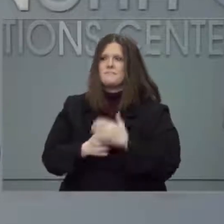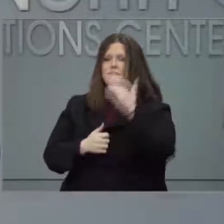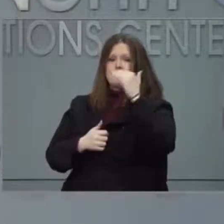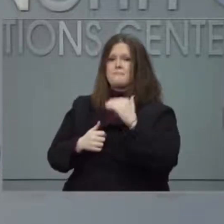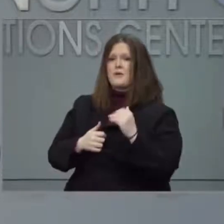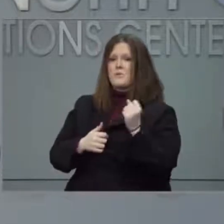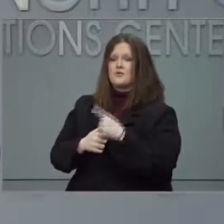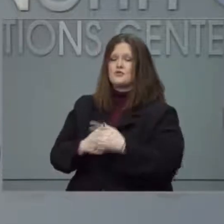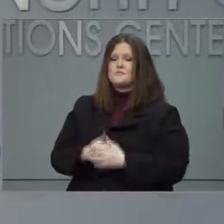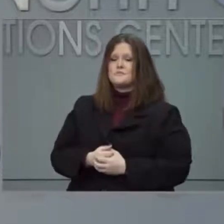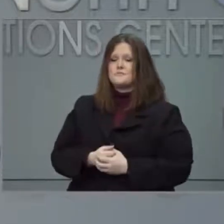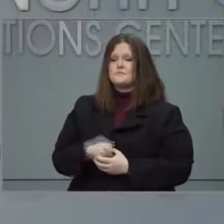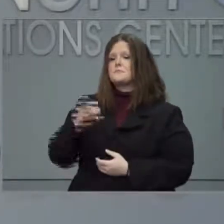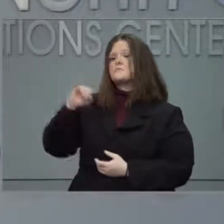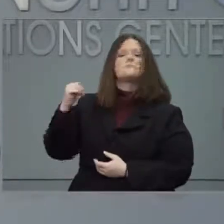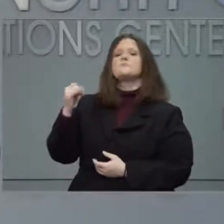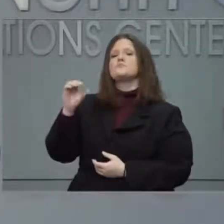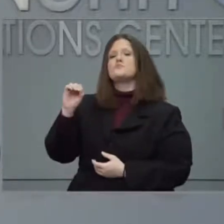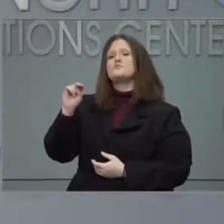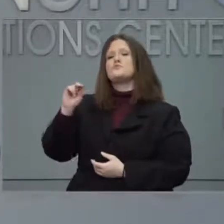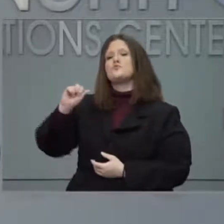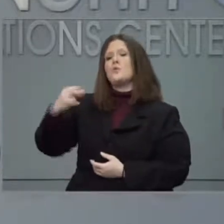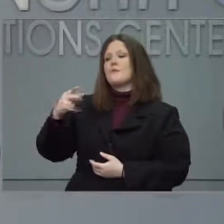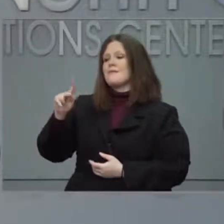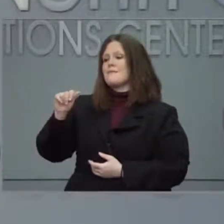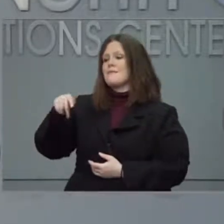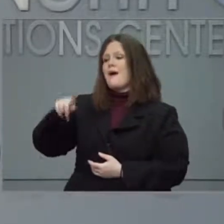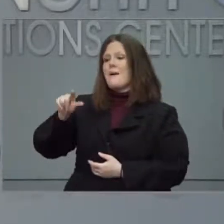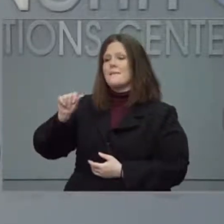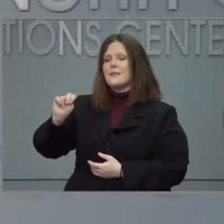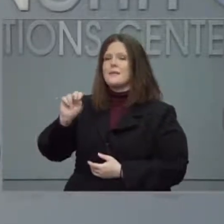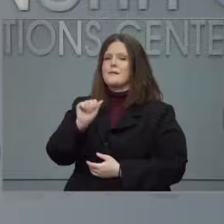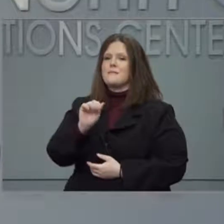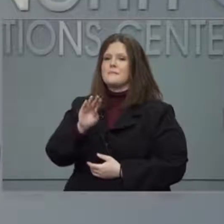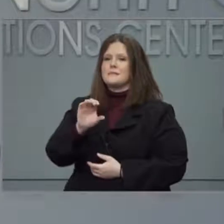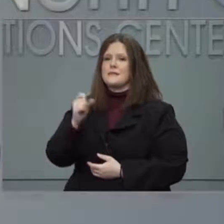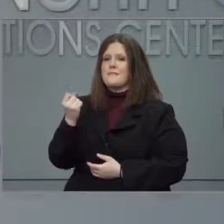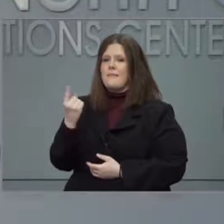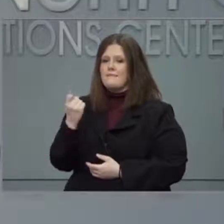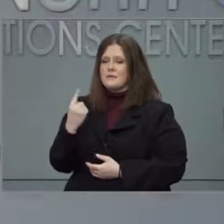Our next question is from Jonah Kaplan with ABC 11.